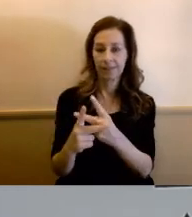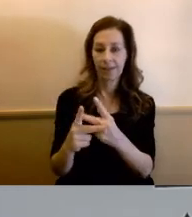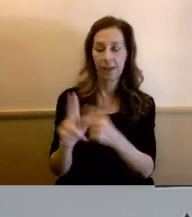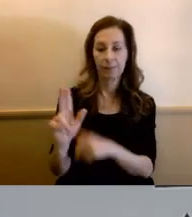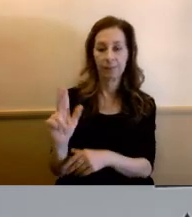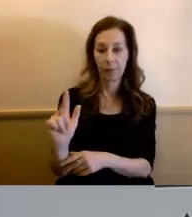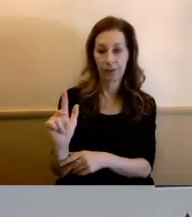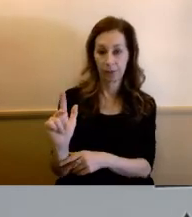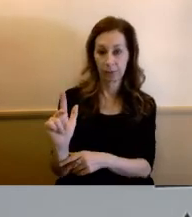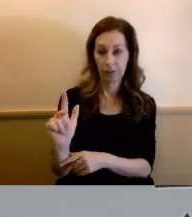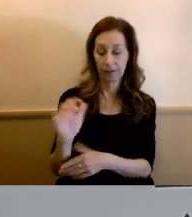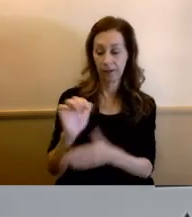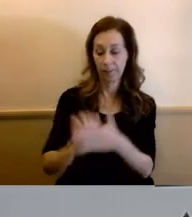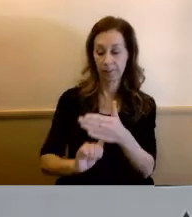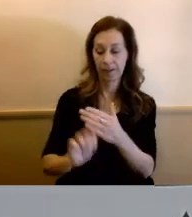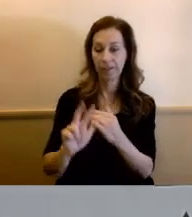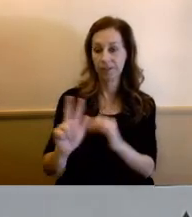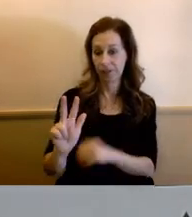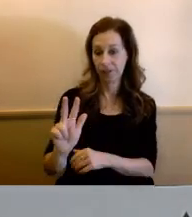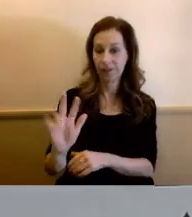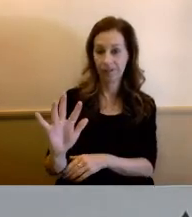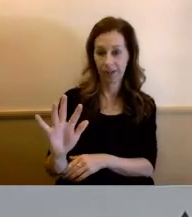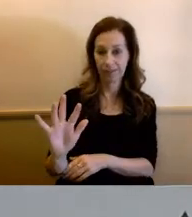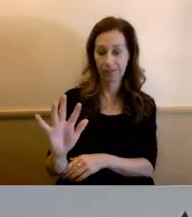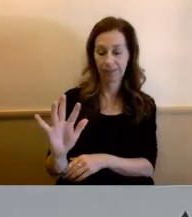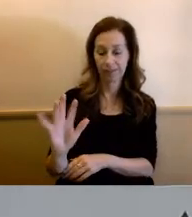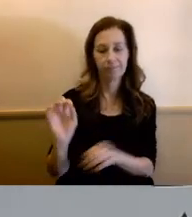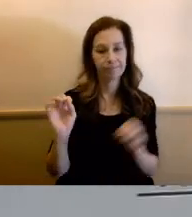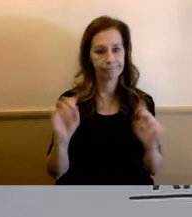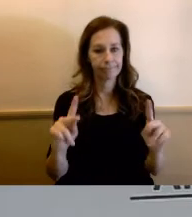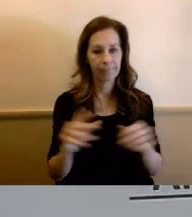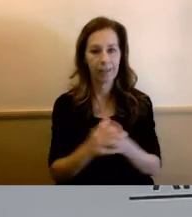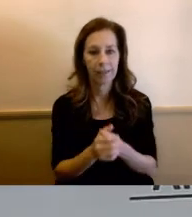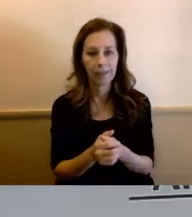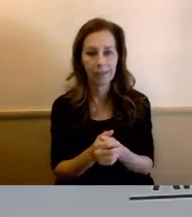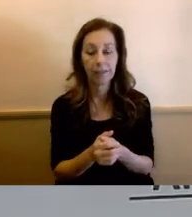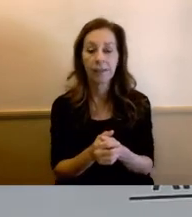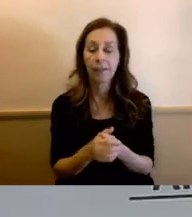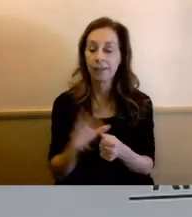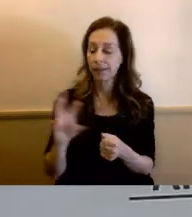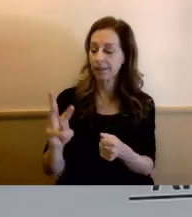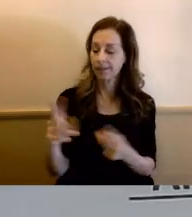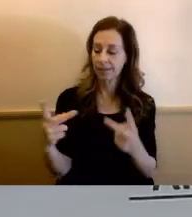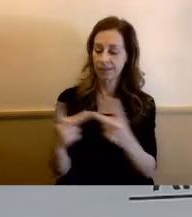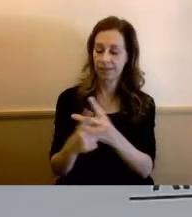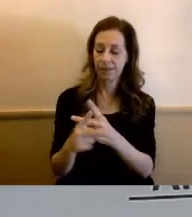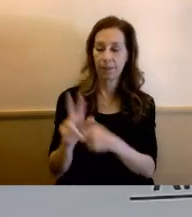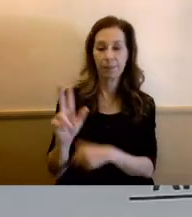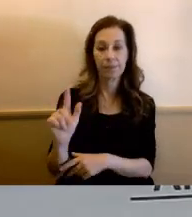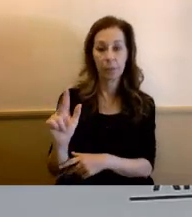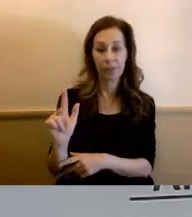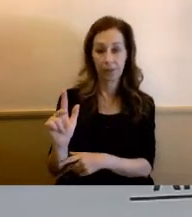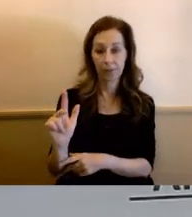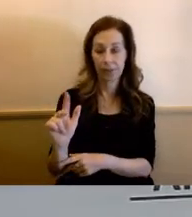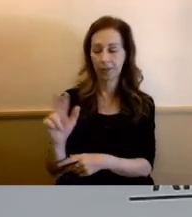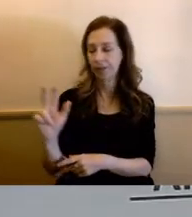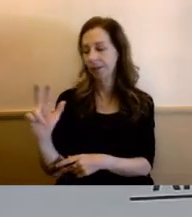minus 35. Okay. Alright, 6 times 23. 23 times